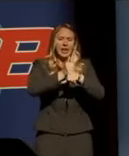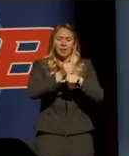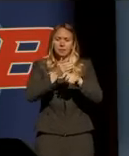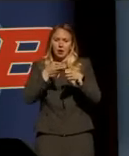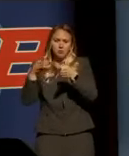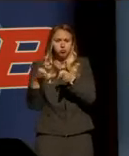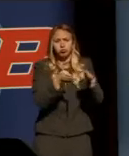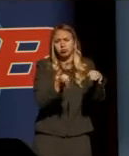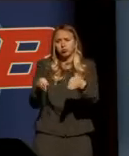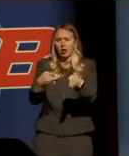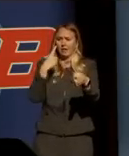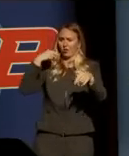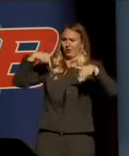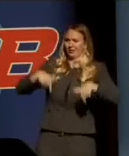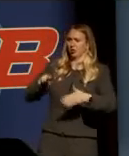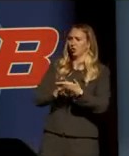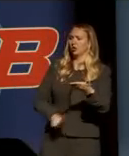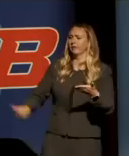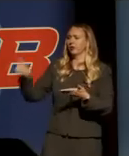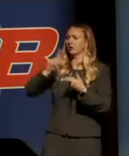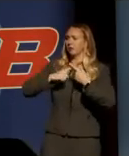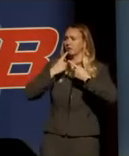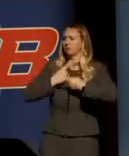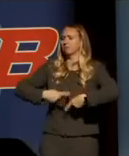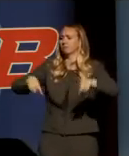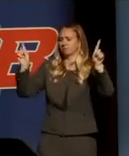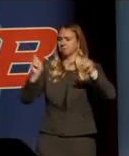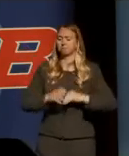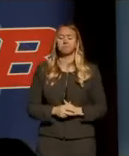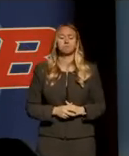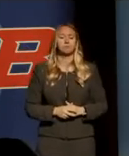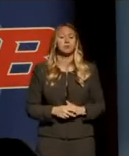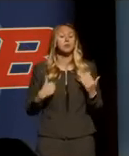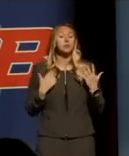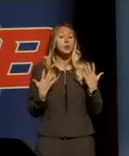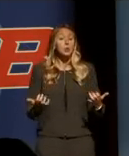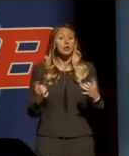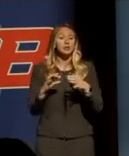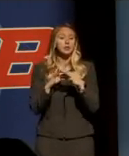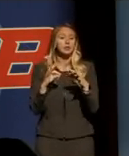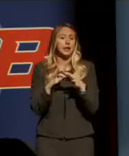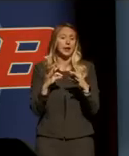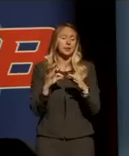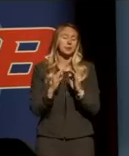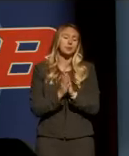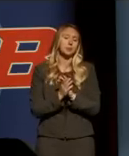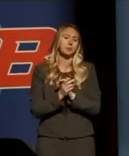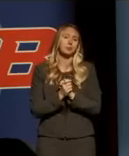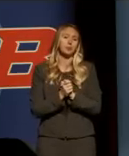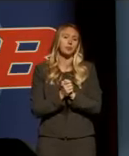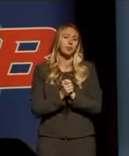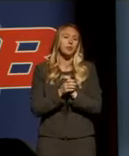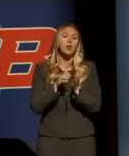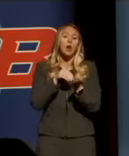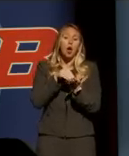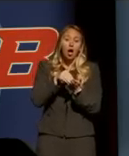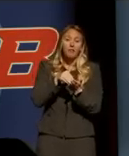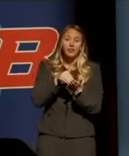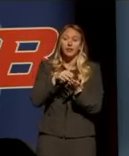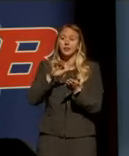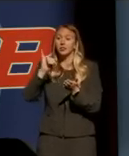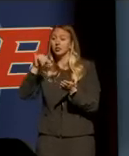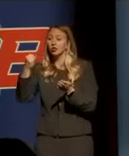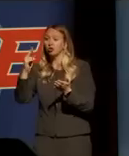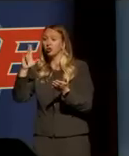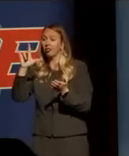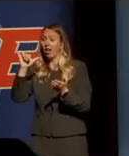for the university. And I want to just say, you know, we often go from July and we hit